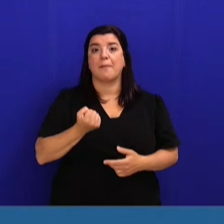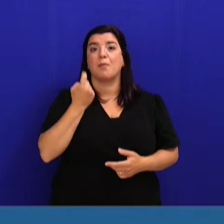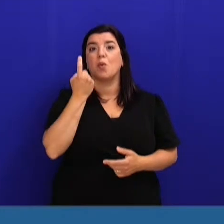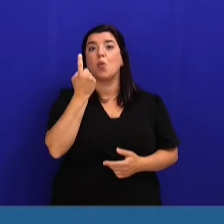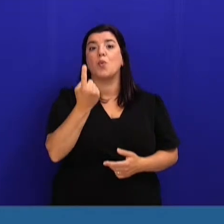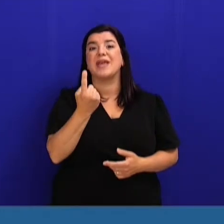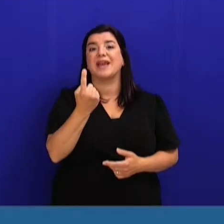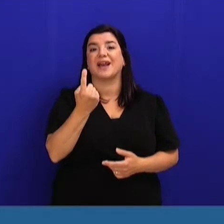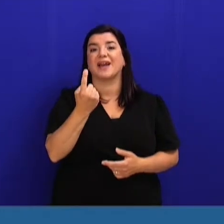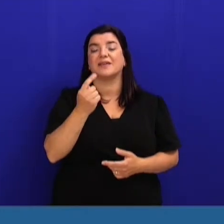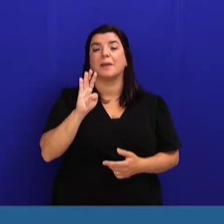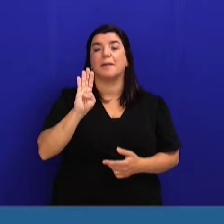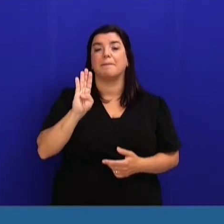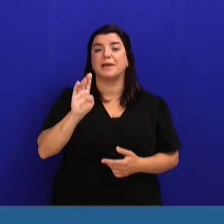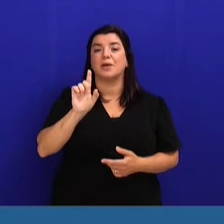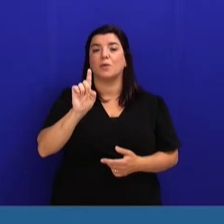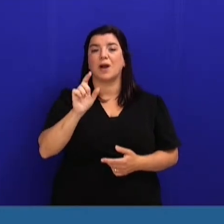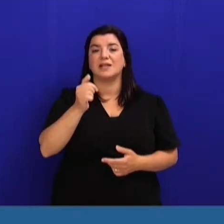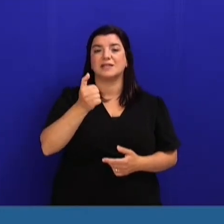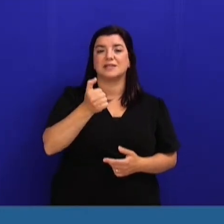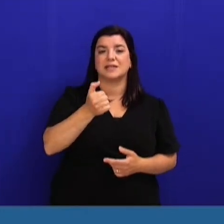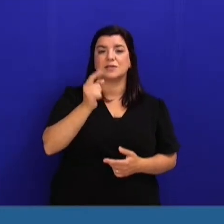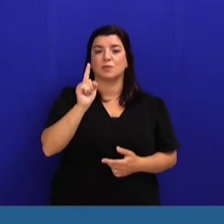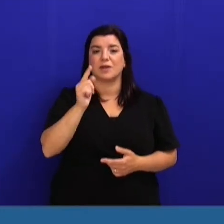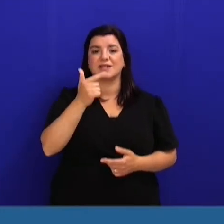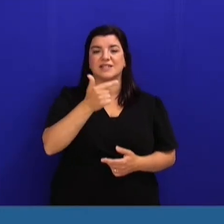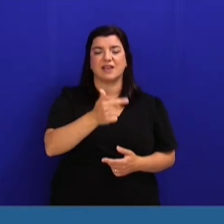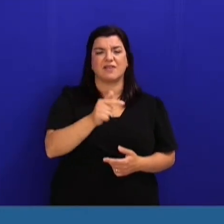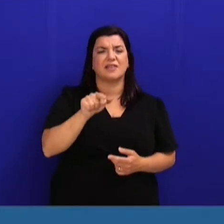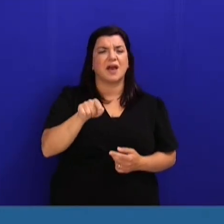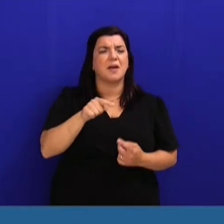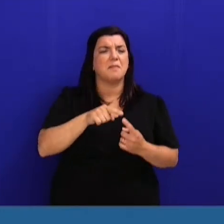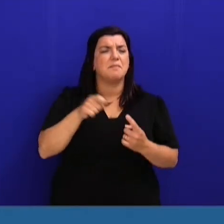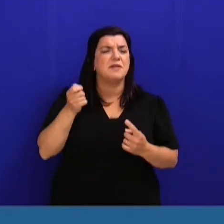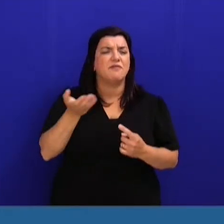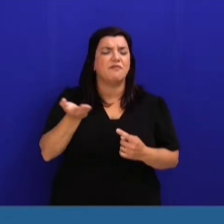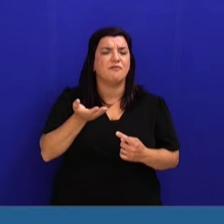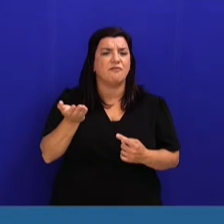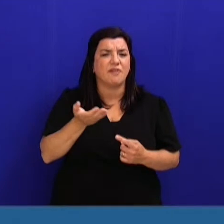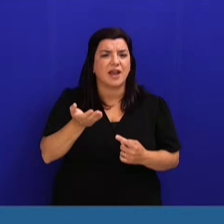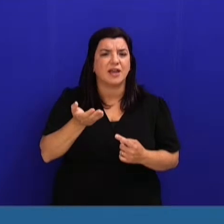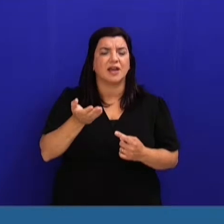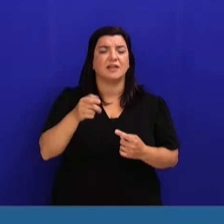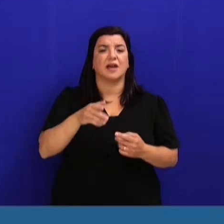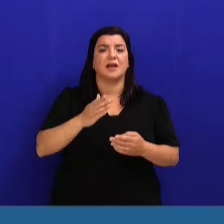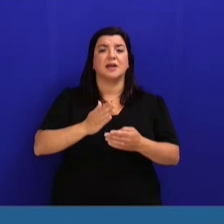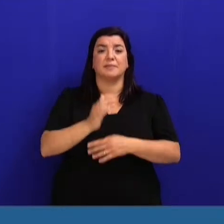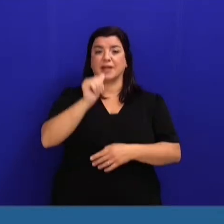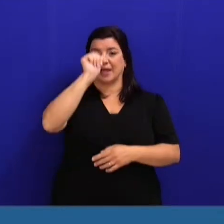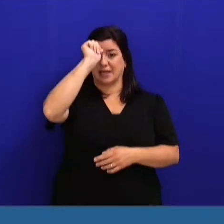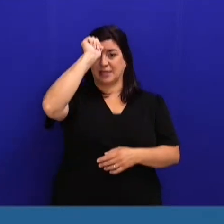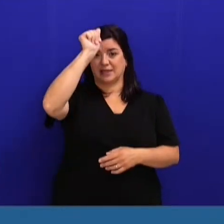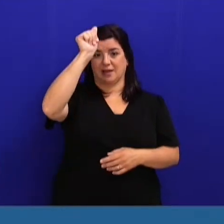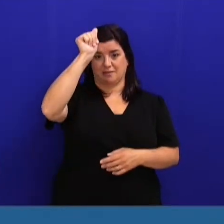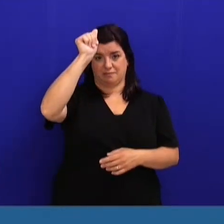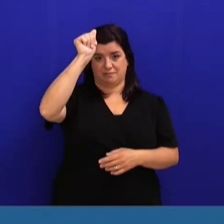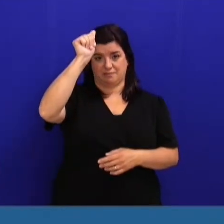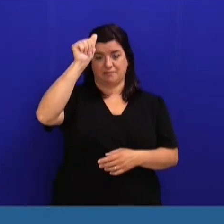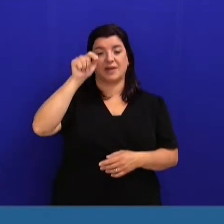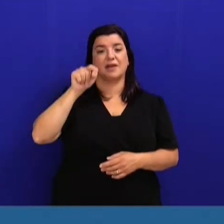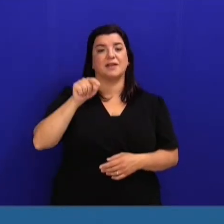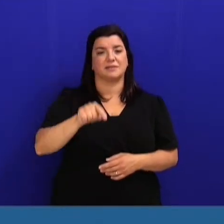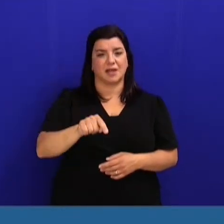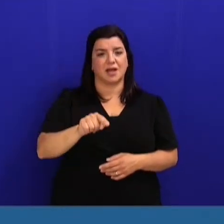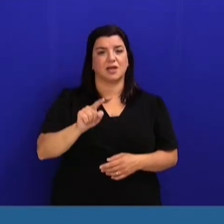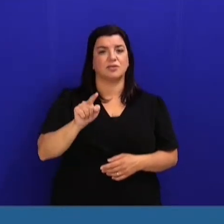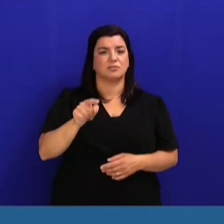ta' B1617 li huwa dak il-variant li l-ewwel oriġina fl-Indja u dan huwa każ li